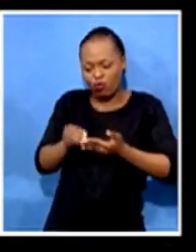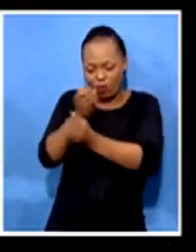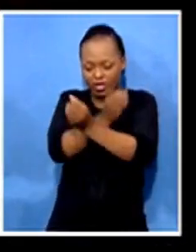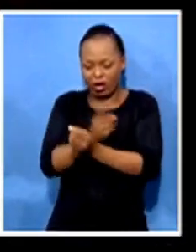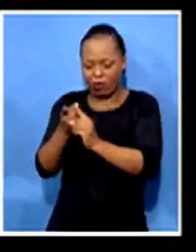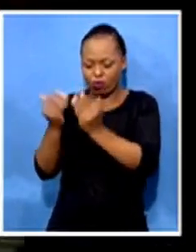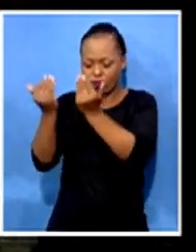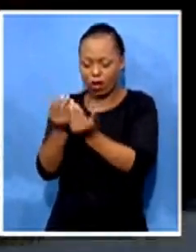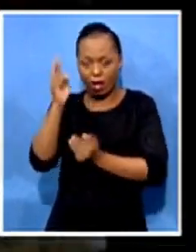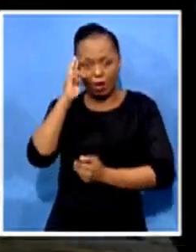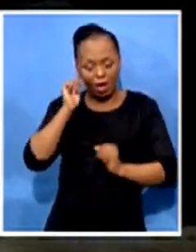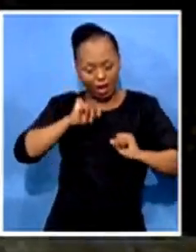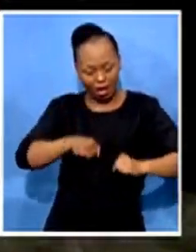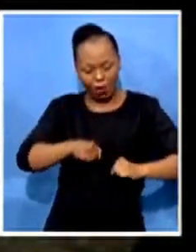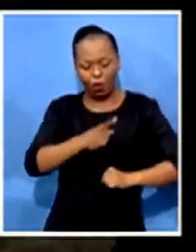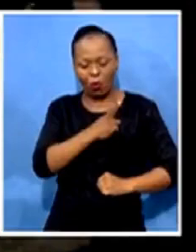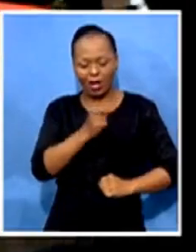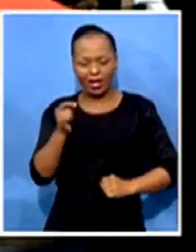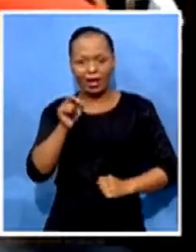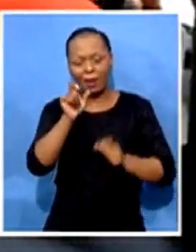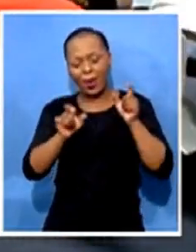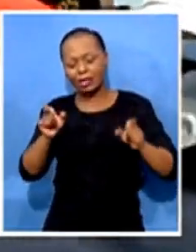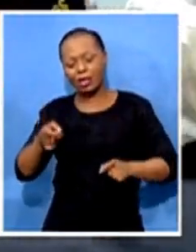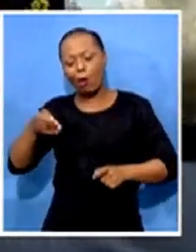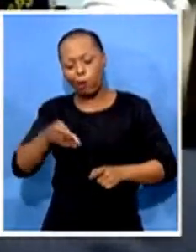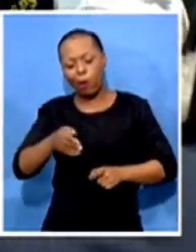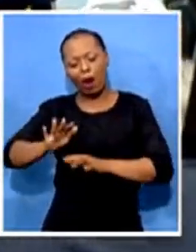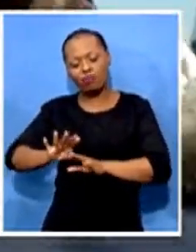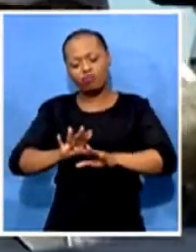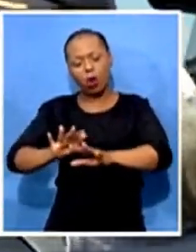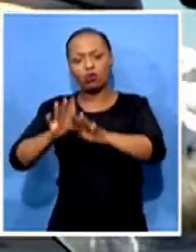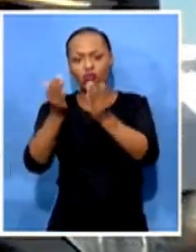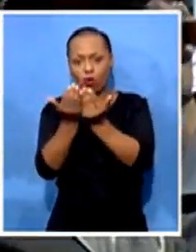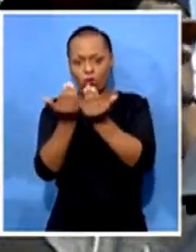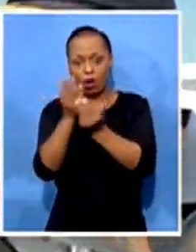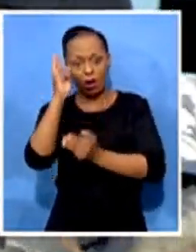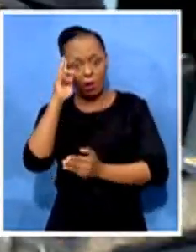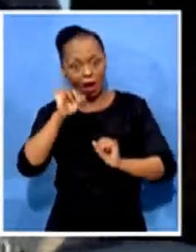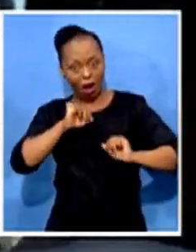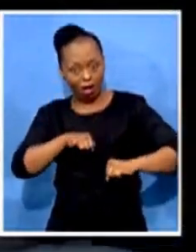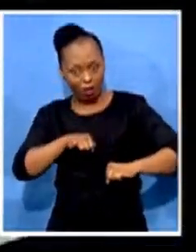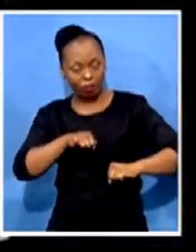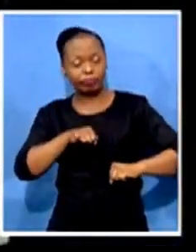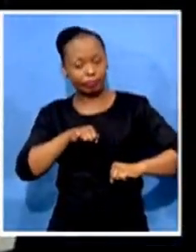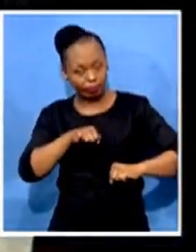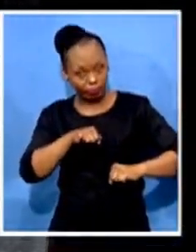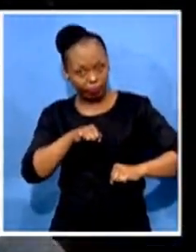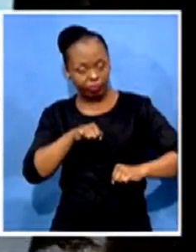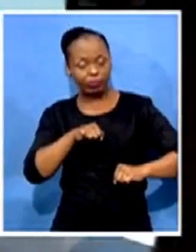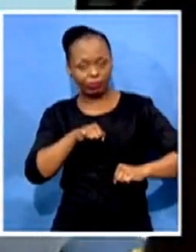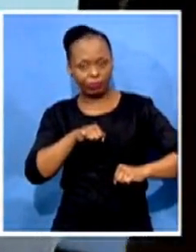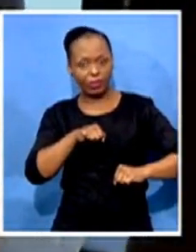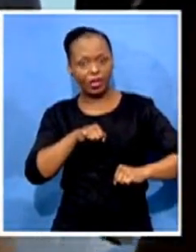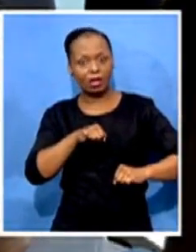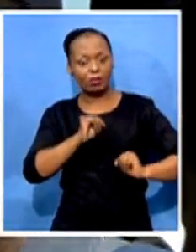here to the school. That is the agreement that was reached, that was signed for by Mr. Kejo as